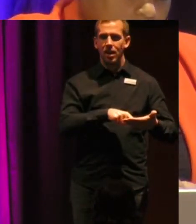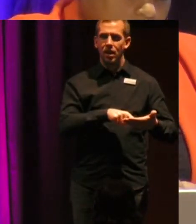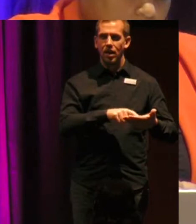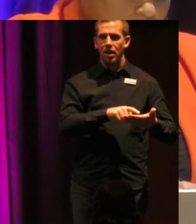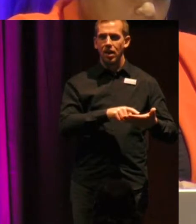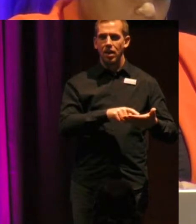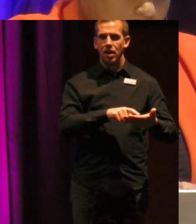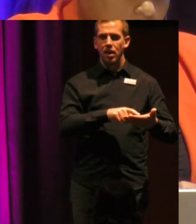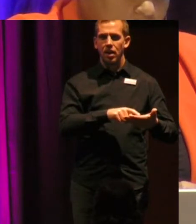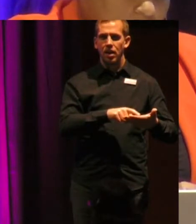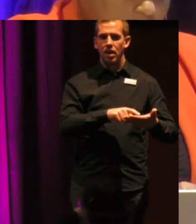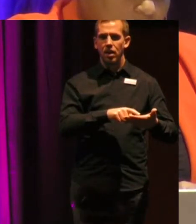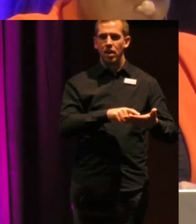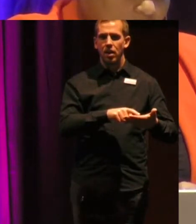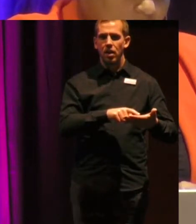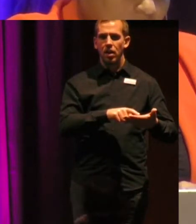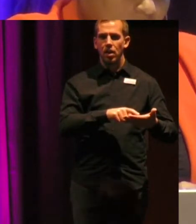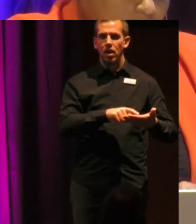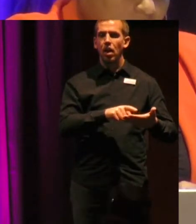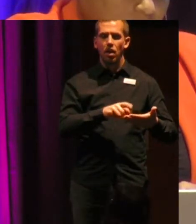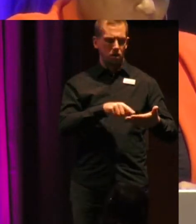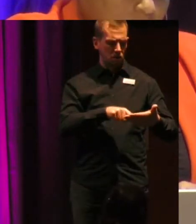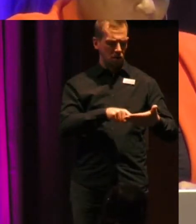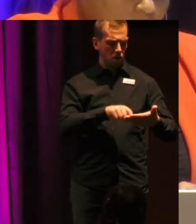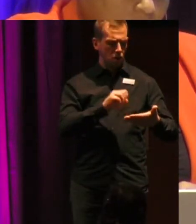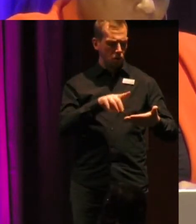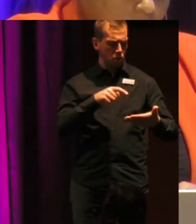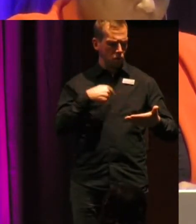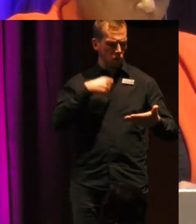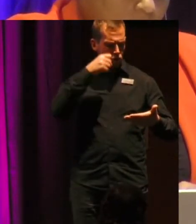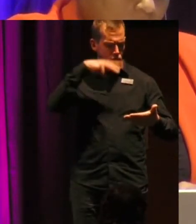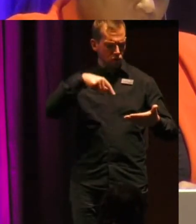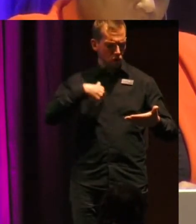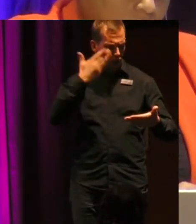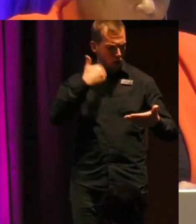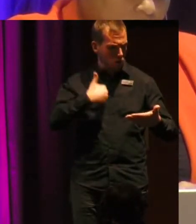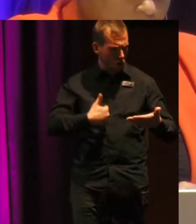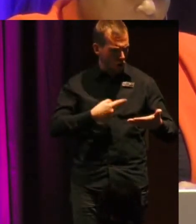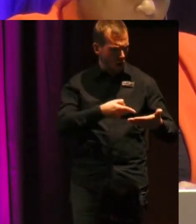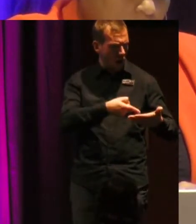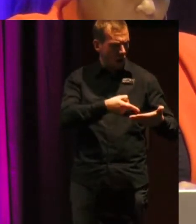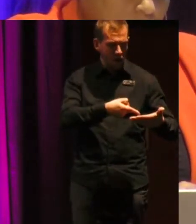you can die. That was about it. But now on social media,